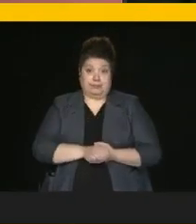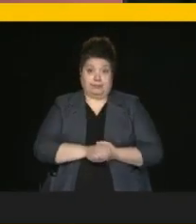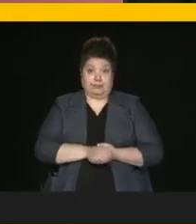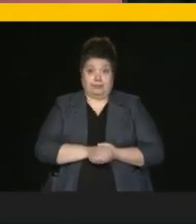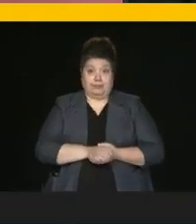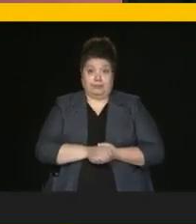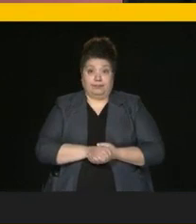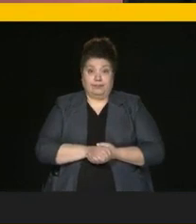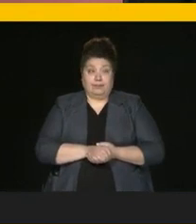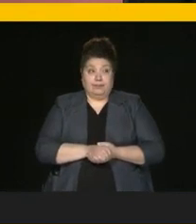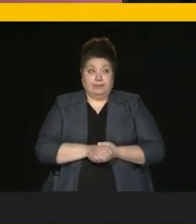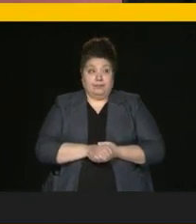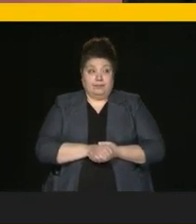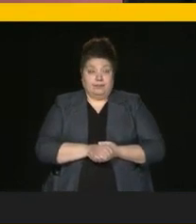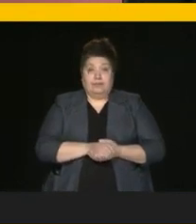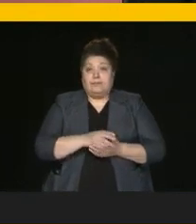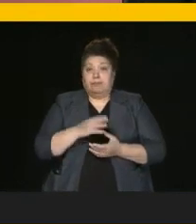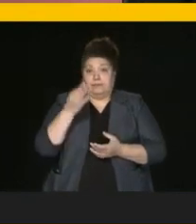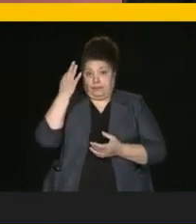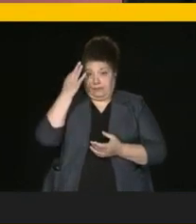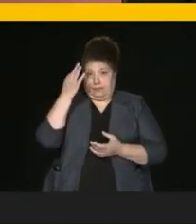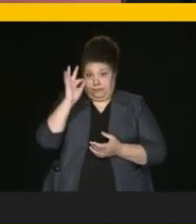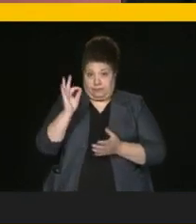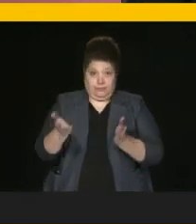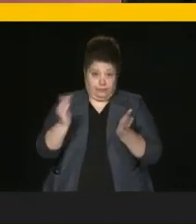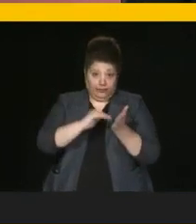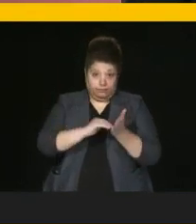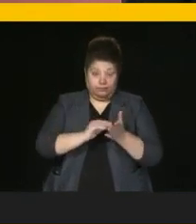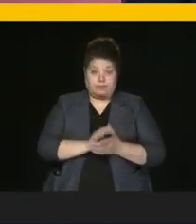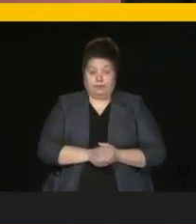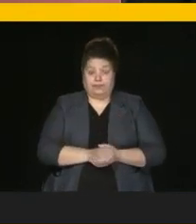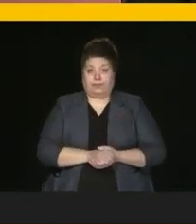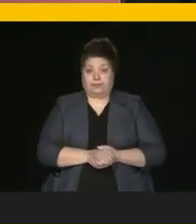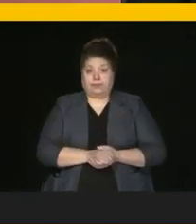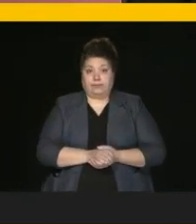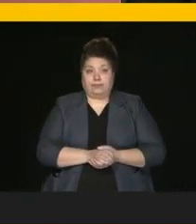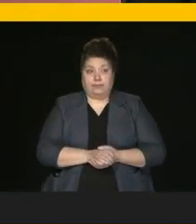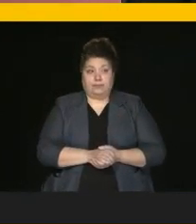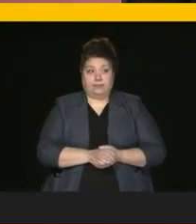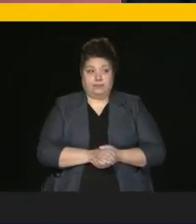Diapositive 16. Dr. New, slide 16.